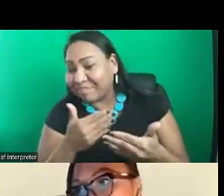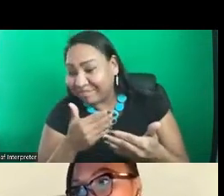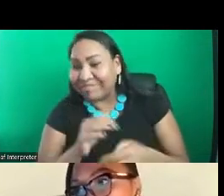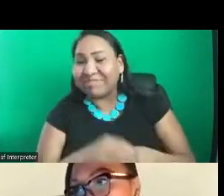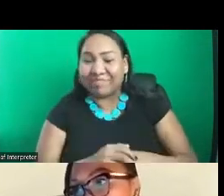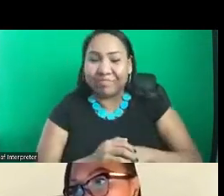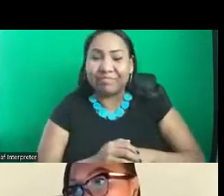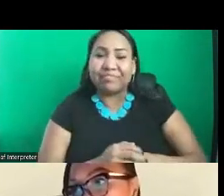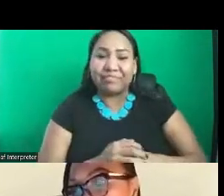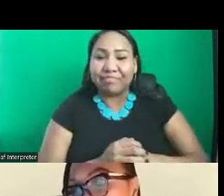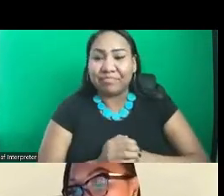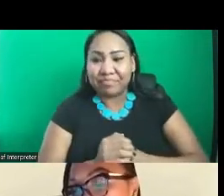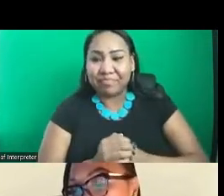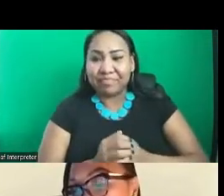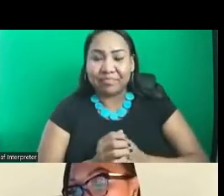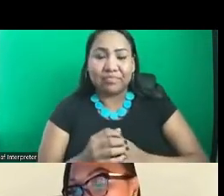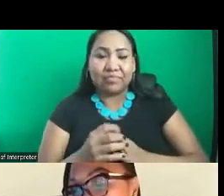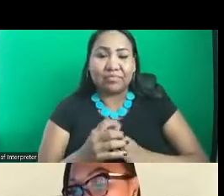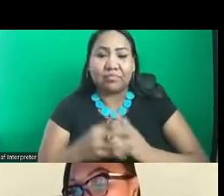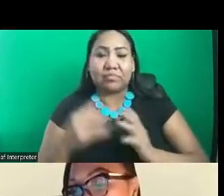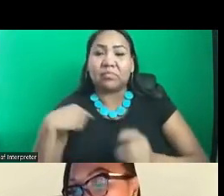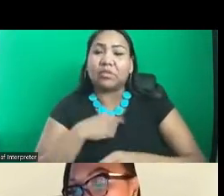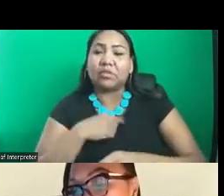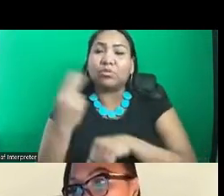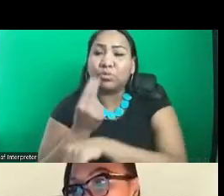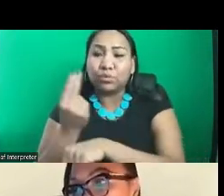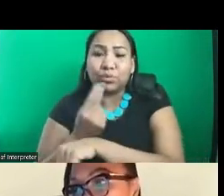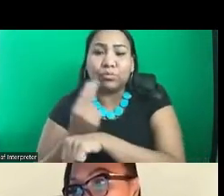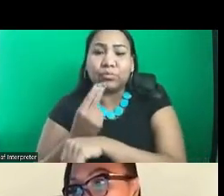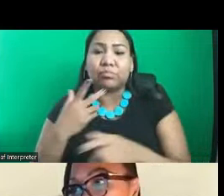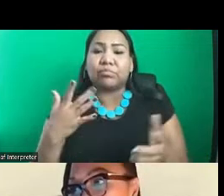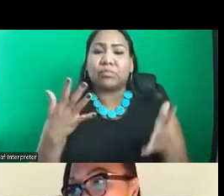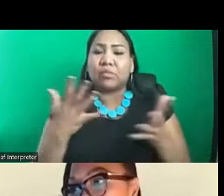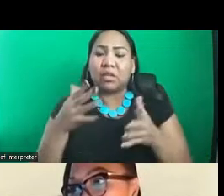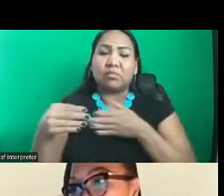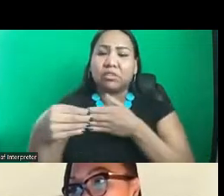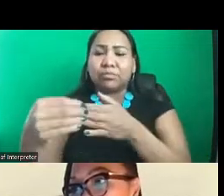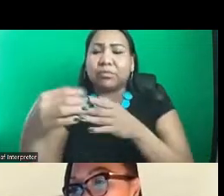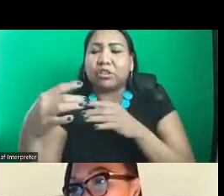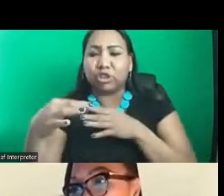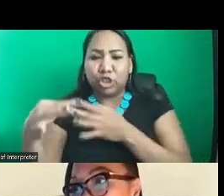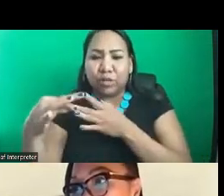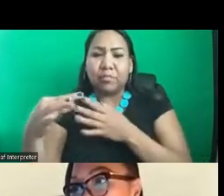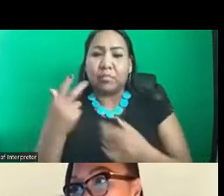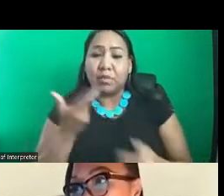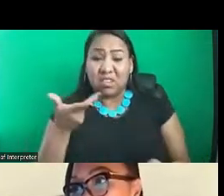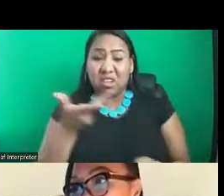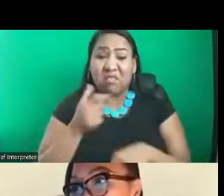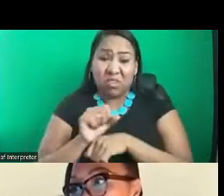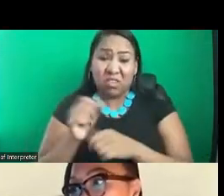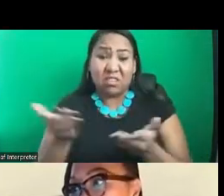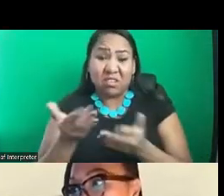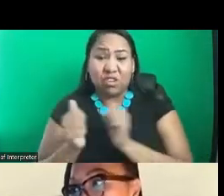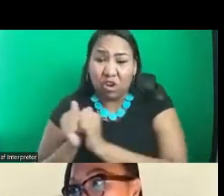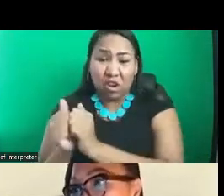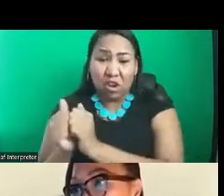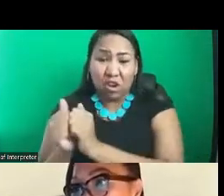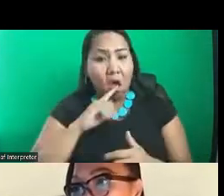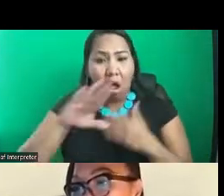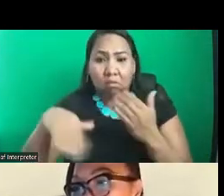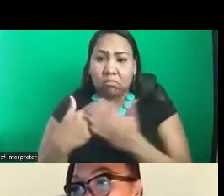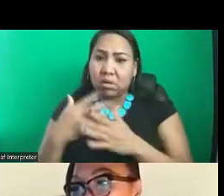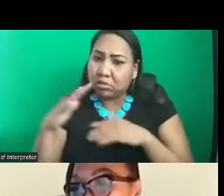utilize Indigenous ways of leadership. The 3 of us that work here together are all Native